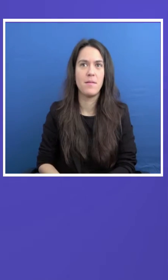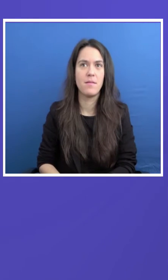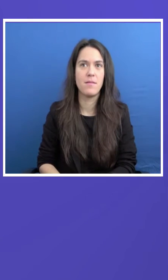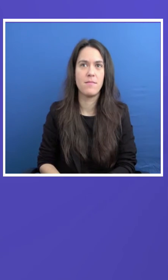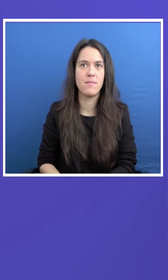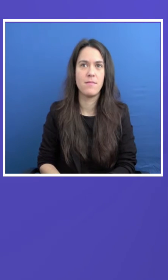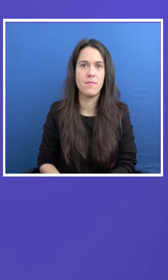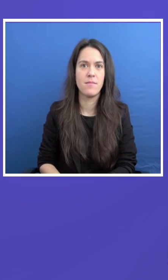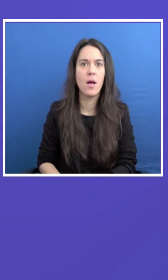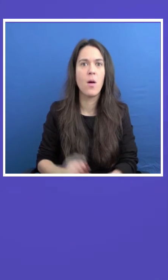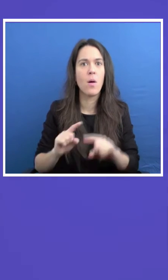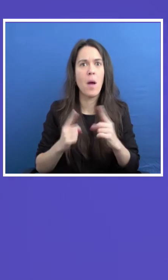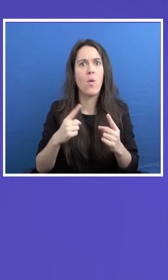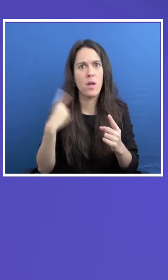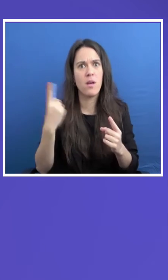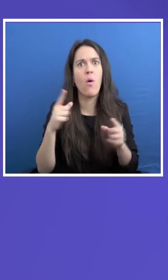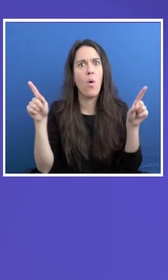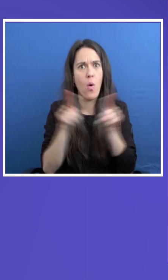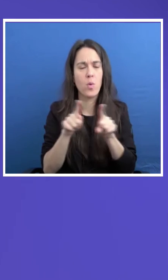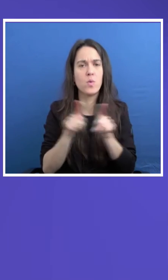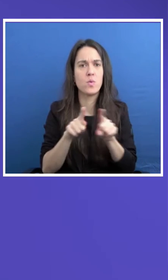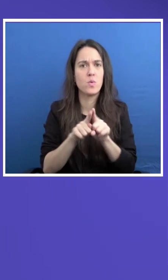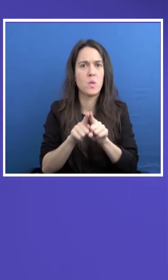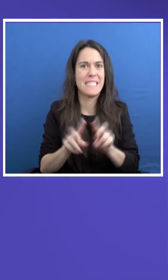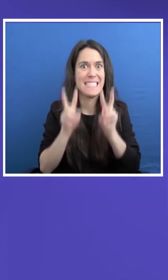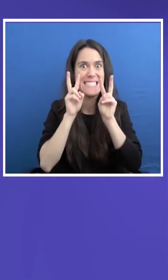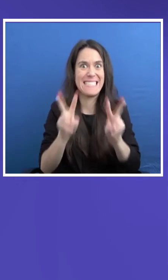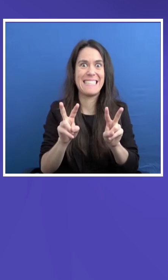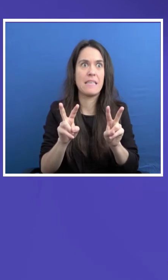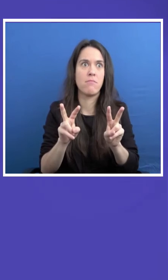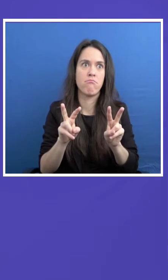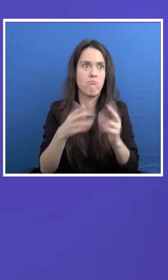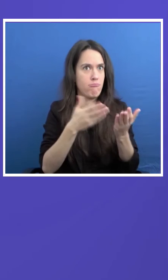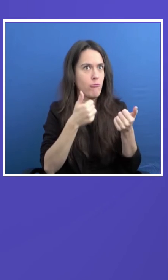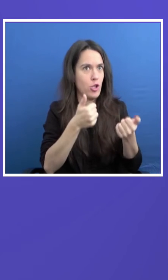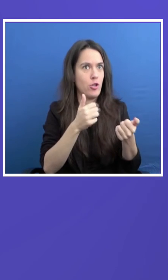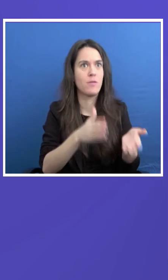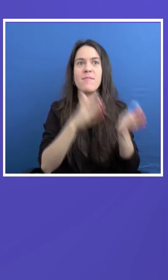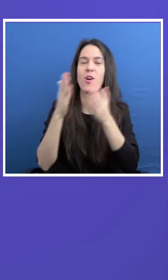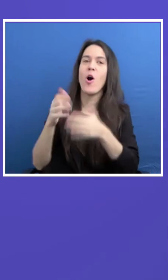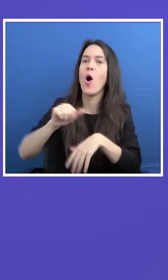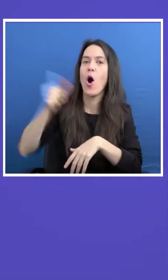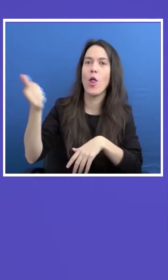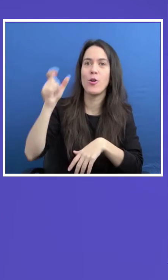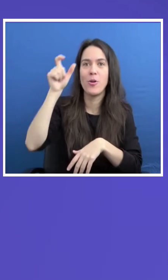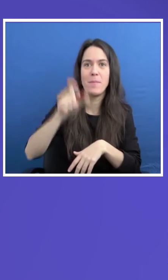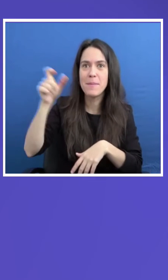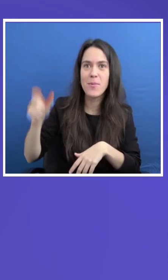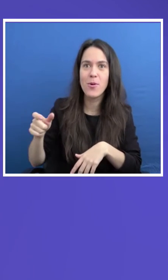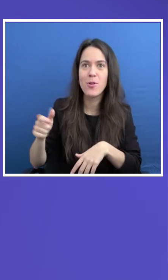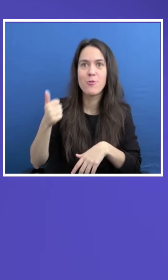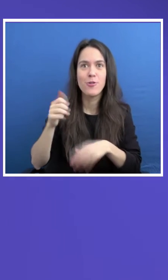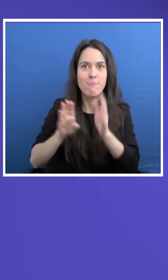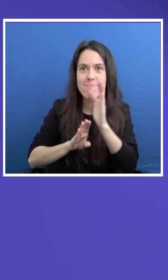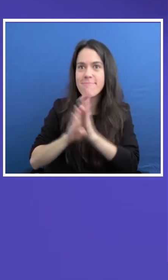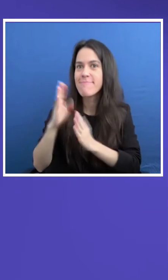be portraying women who are successful in their careers. If we marry those two aspects, we will be